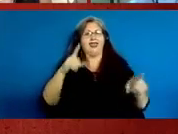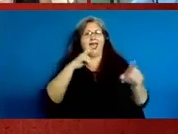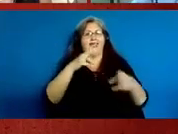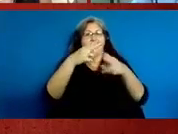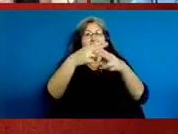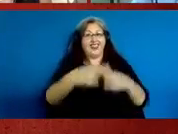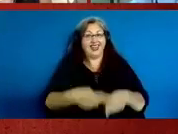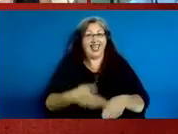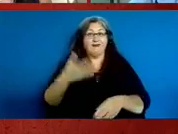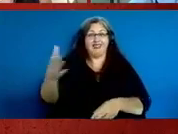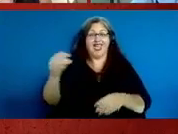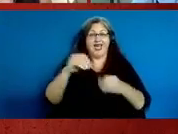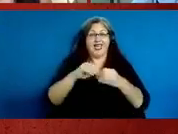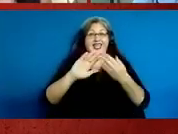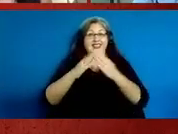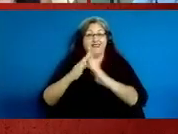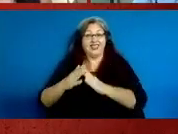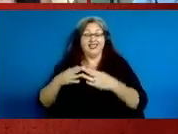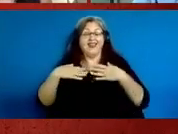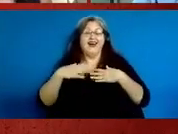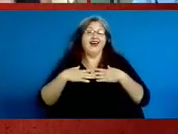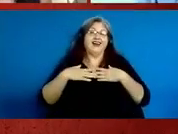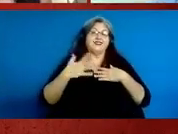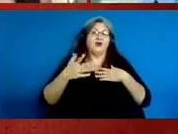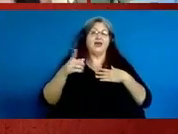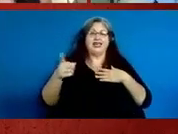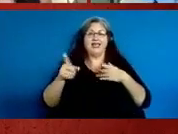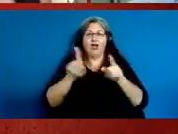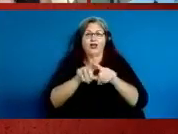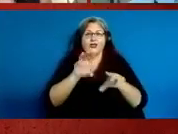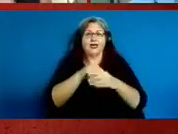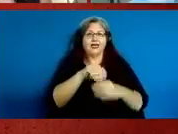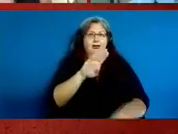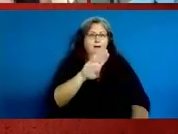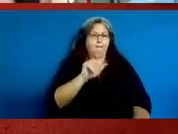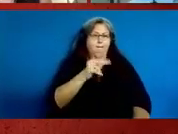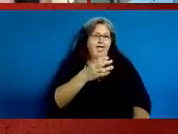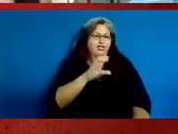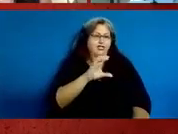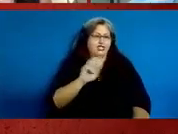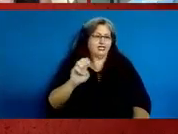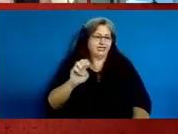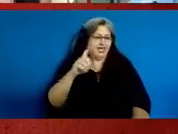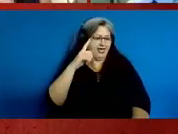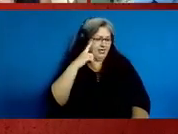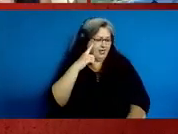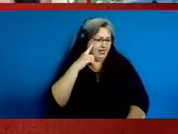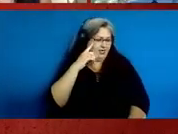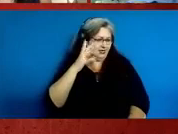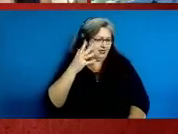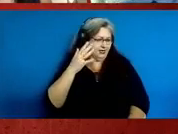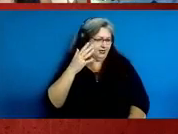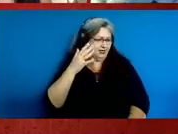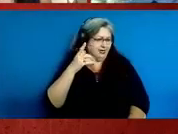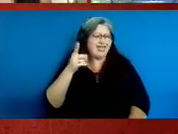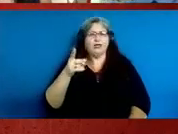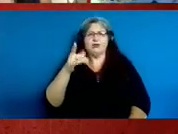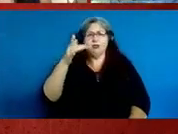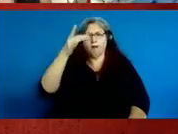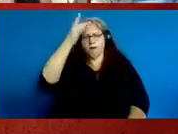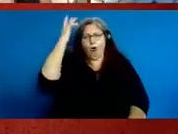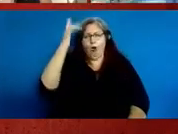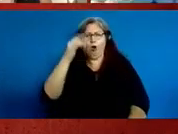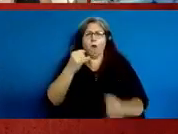the Village. So he was also in Banshee. I think he played. He bald, skinny guy,